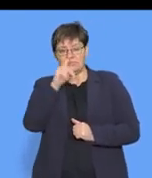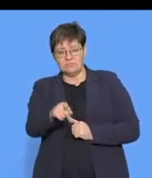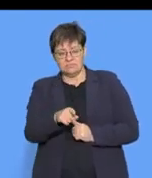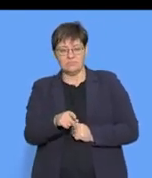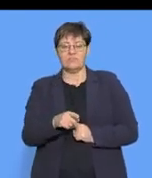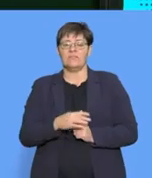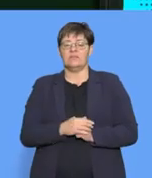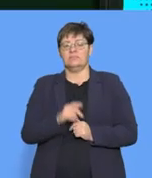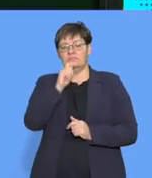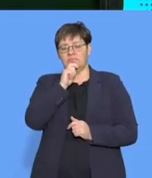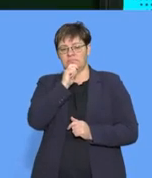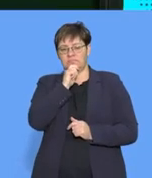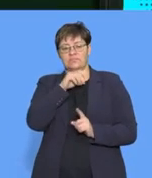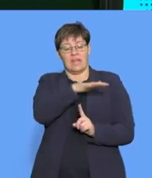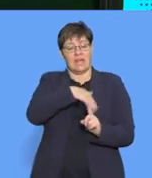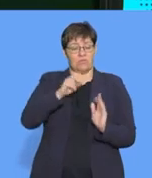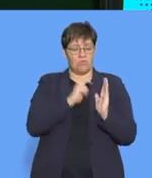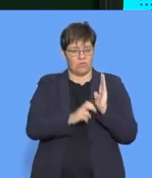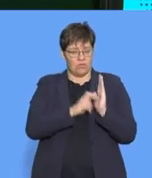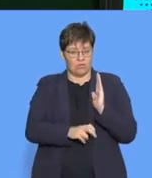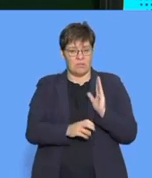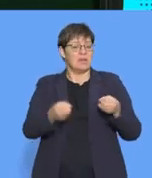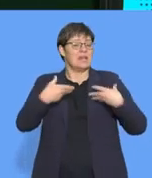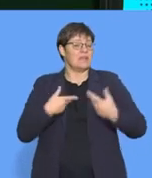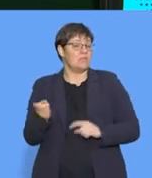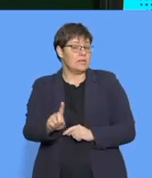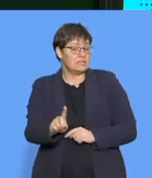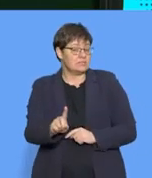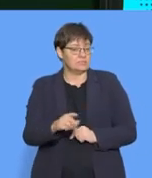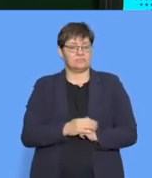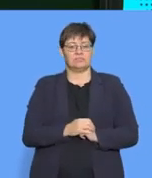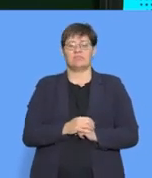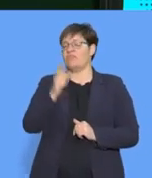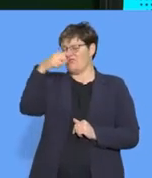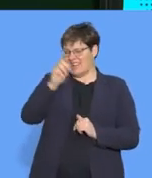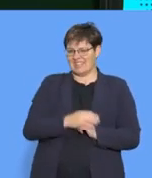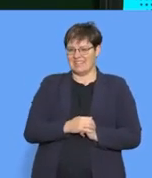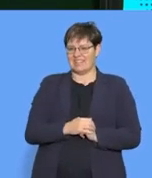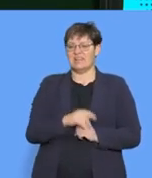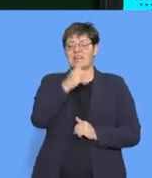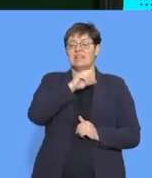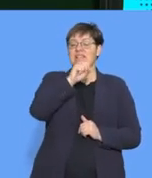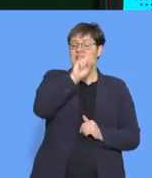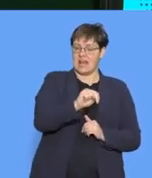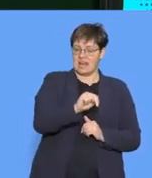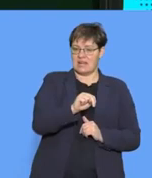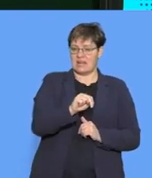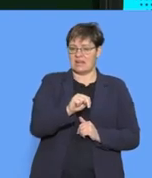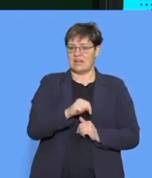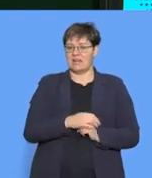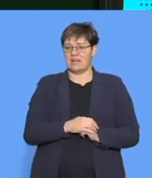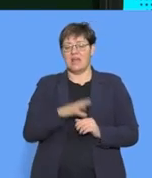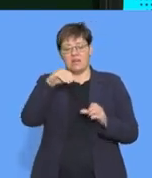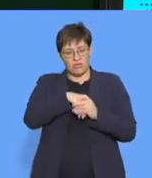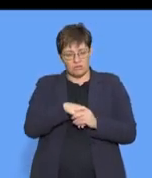you need to use the area rule, what you need to be given? That's right, you need side, an included angle